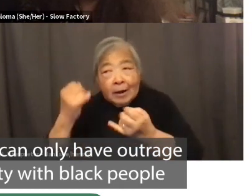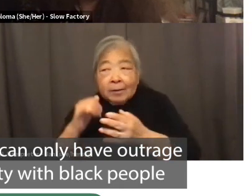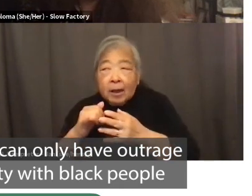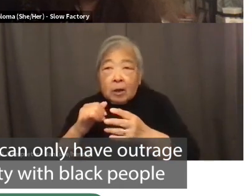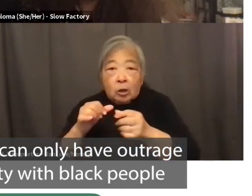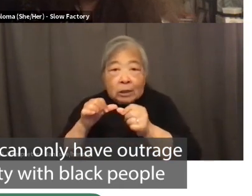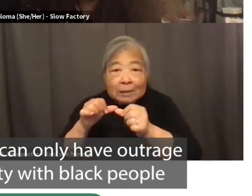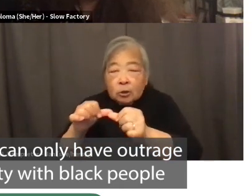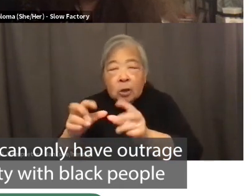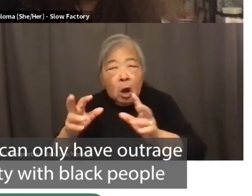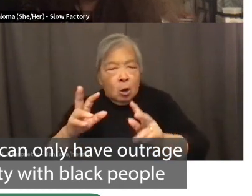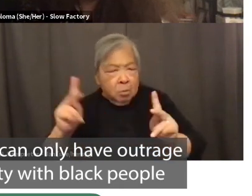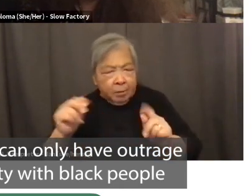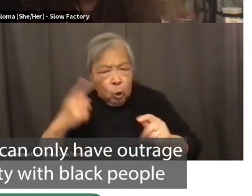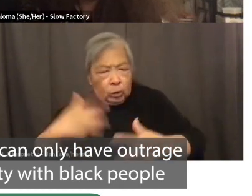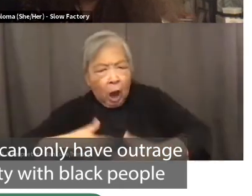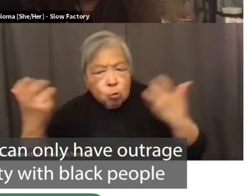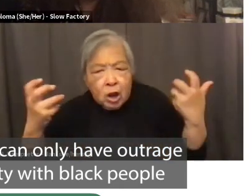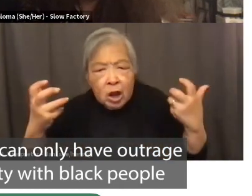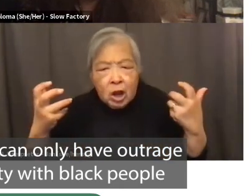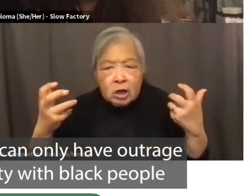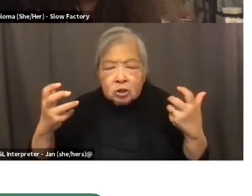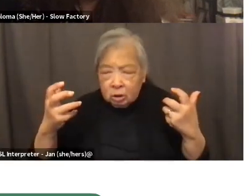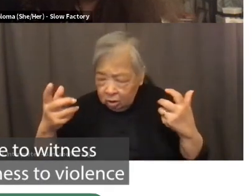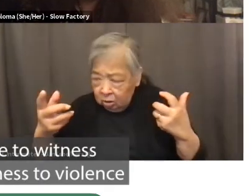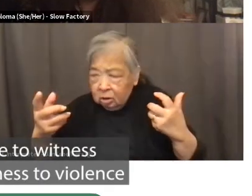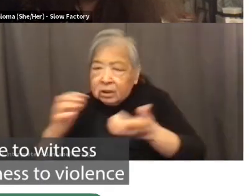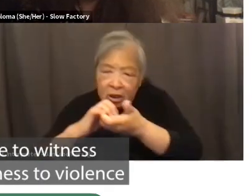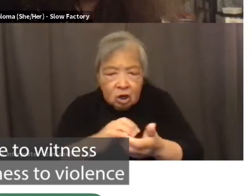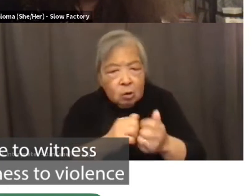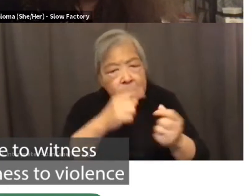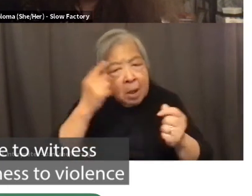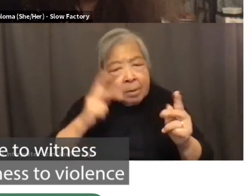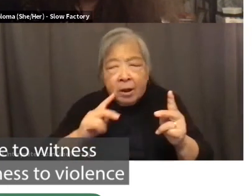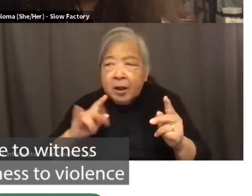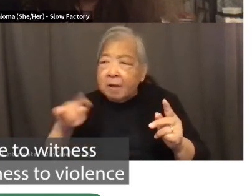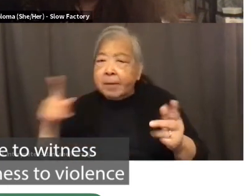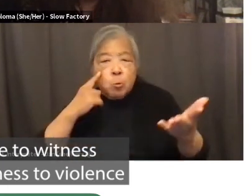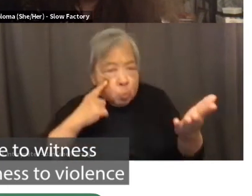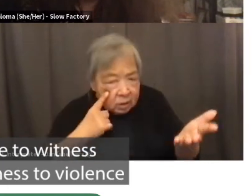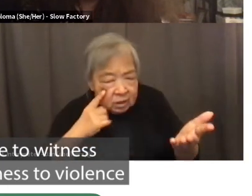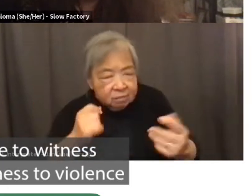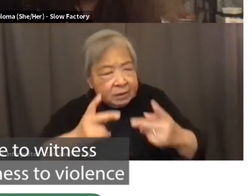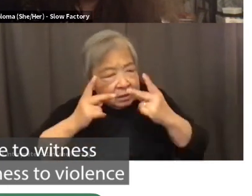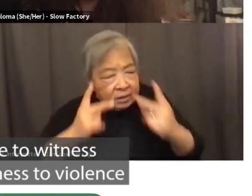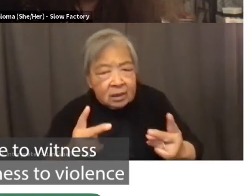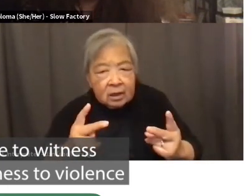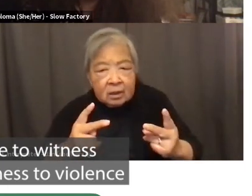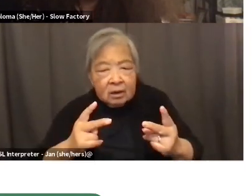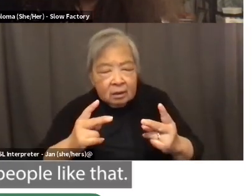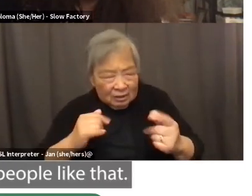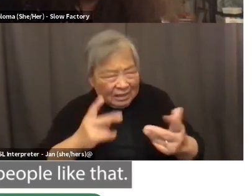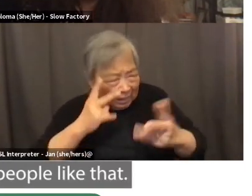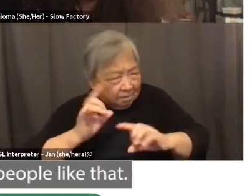only have outrage and be in solidarity with Black people if they have to witness and bear witness to